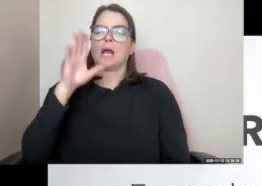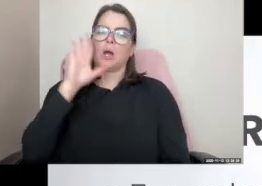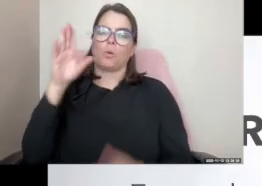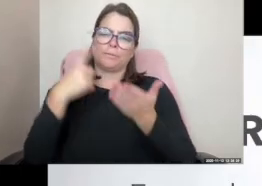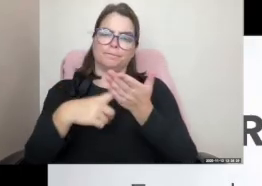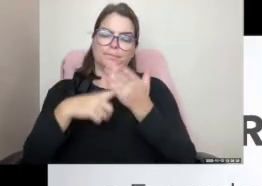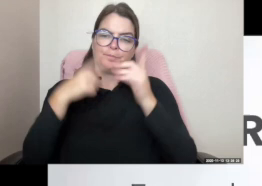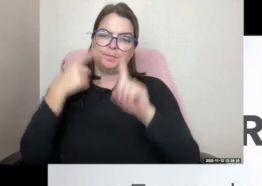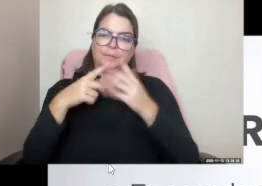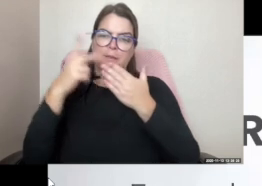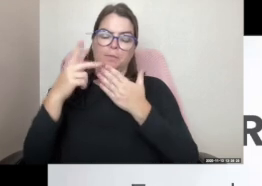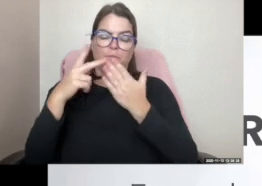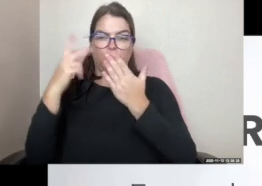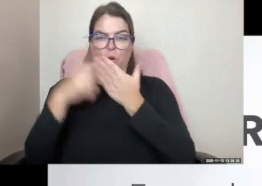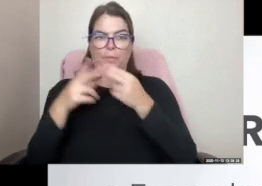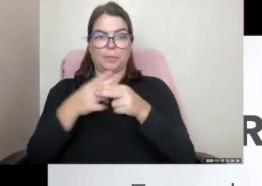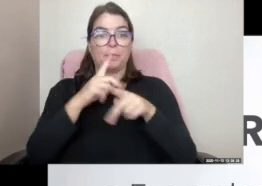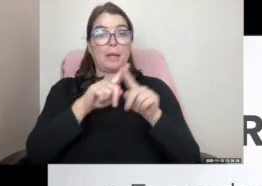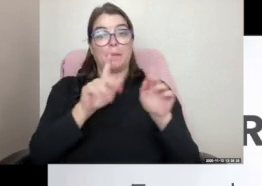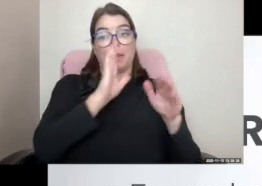to streamline project implementation.